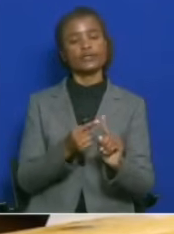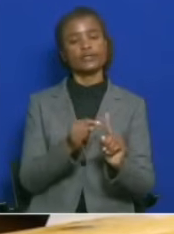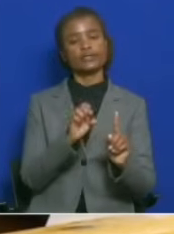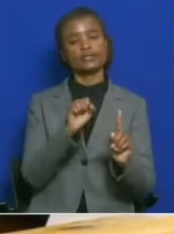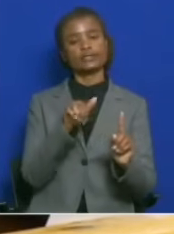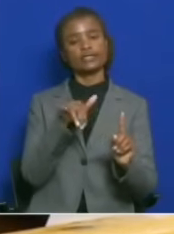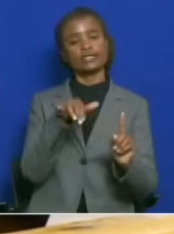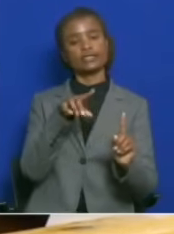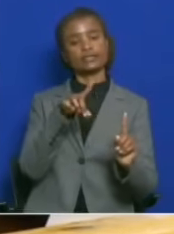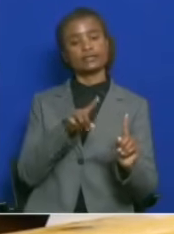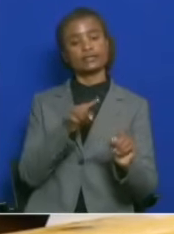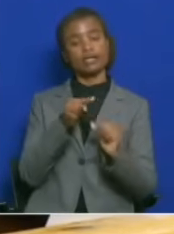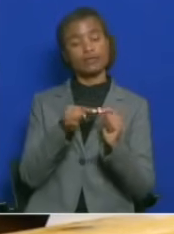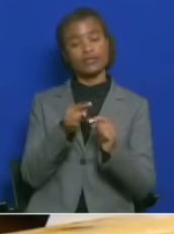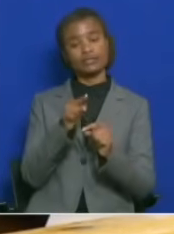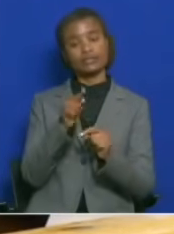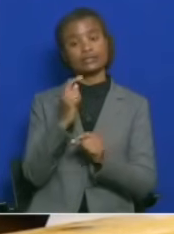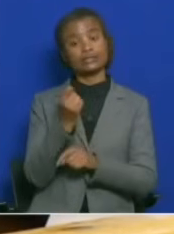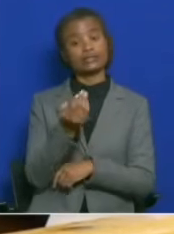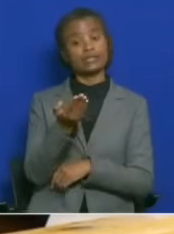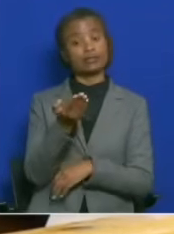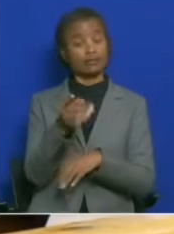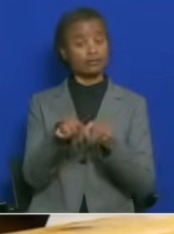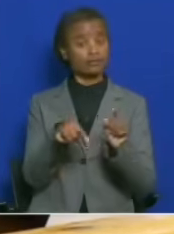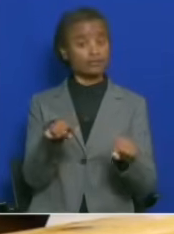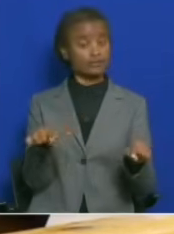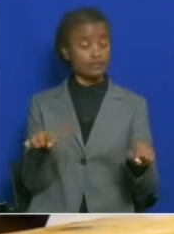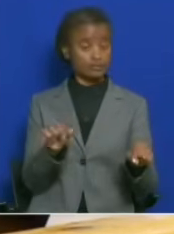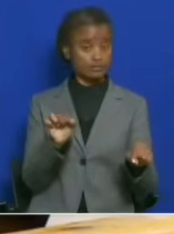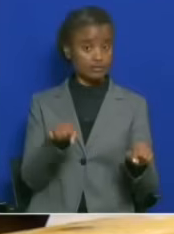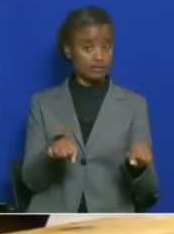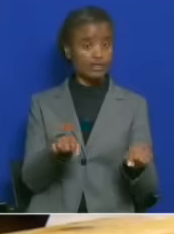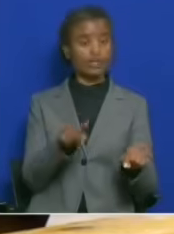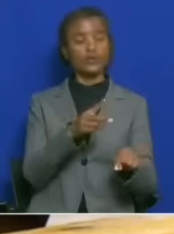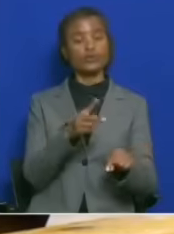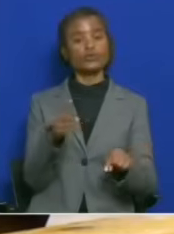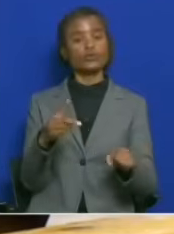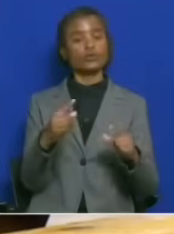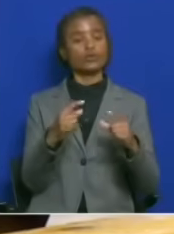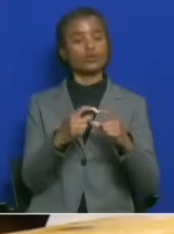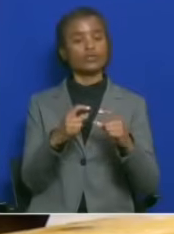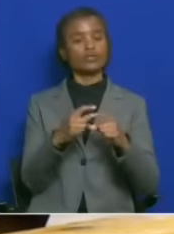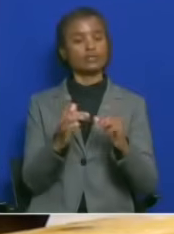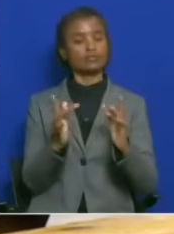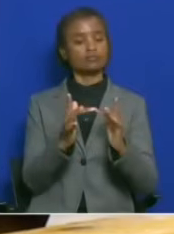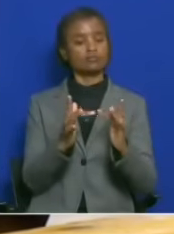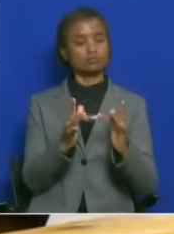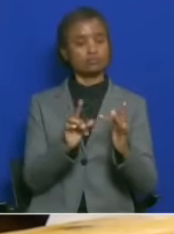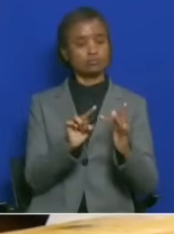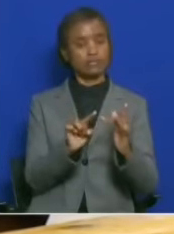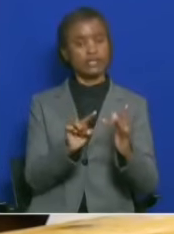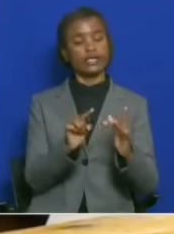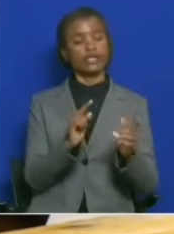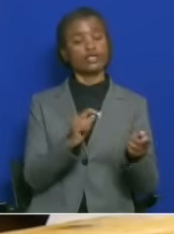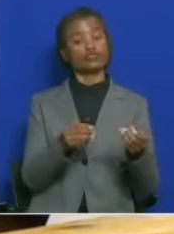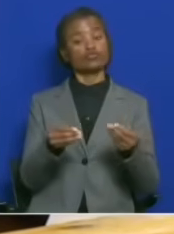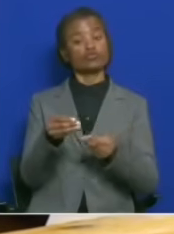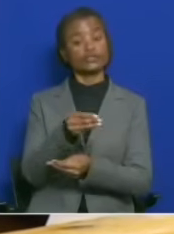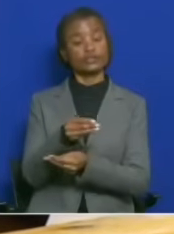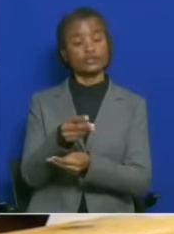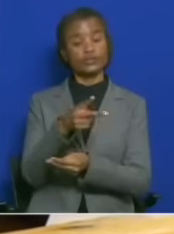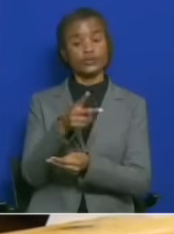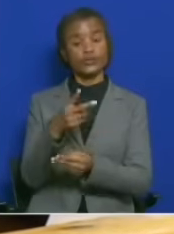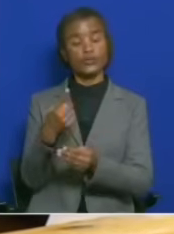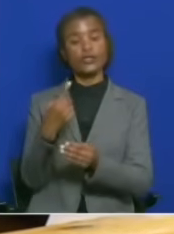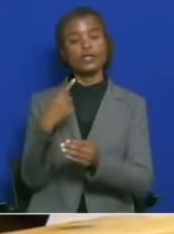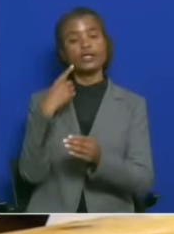And we saw the exchange of the contact cards and the email address. And now what we see is a direct communication between